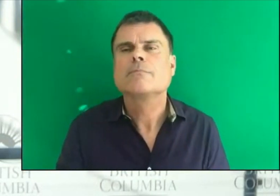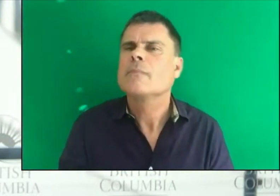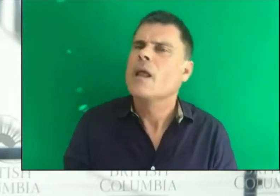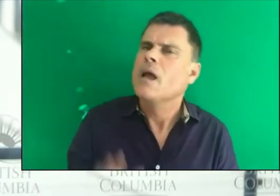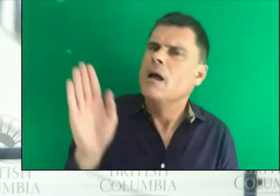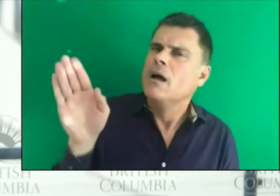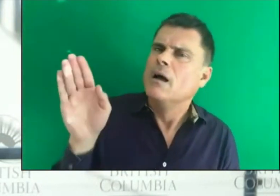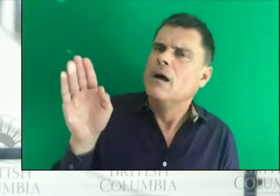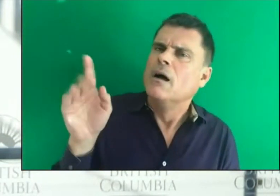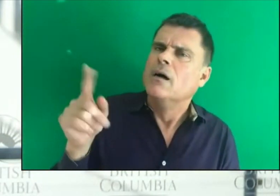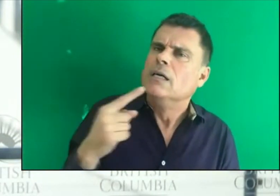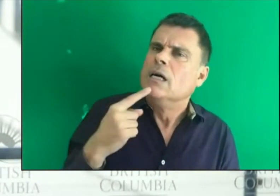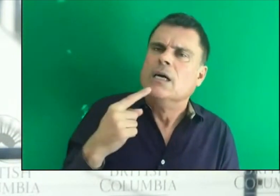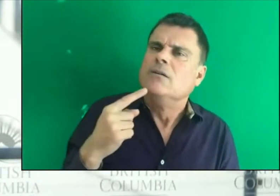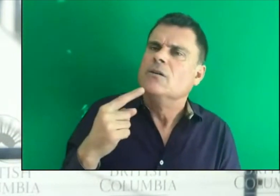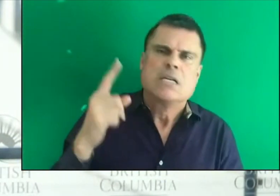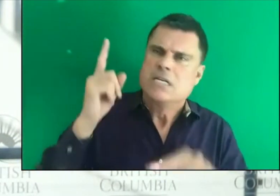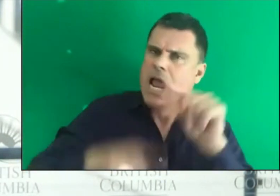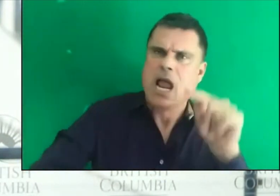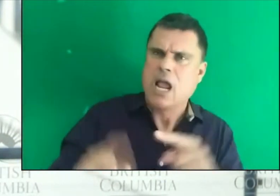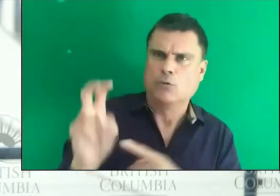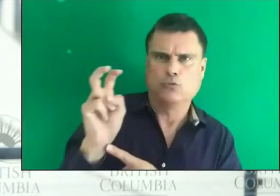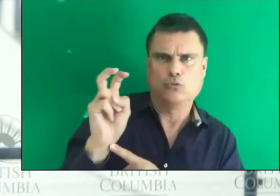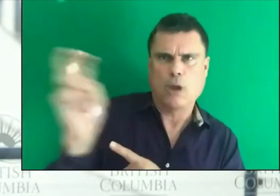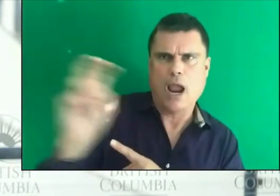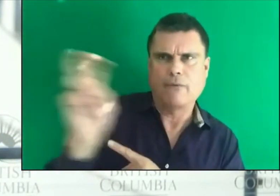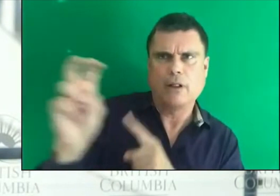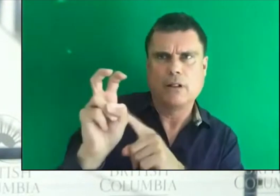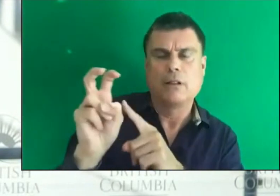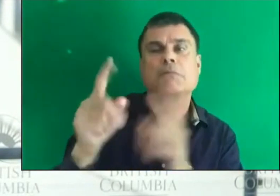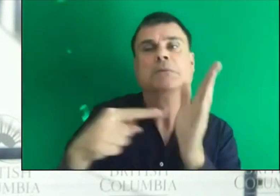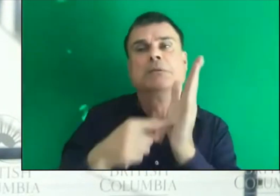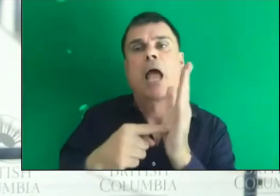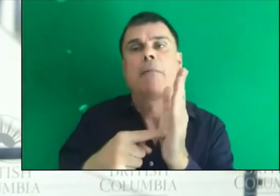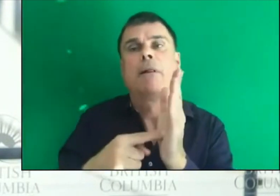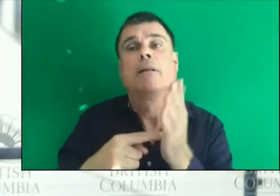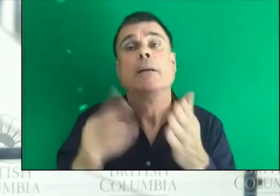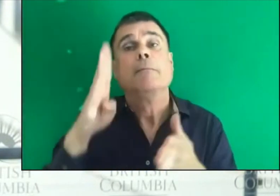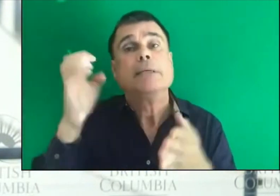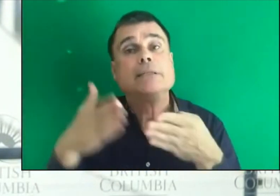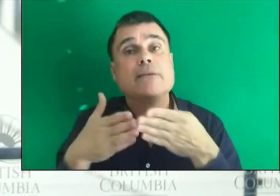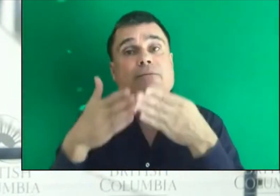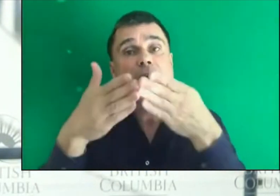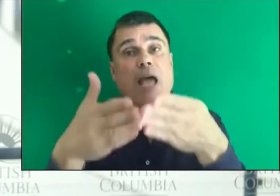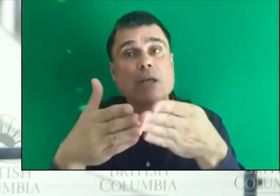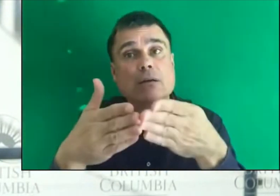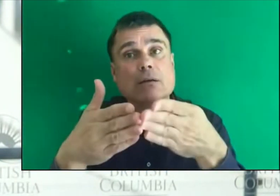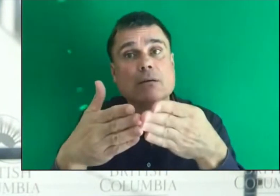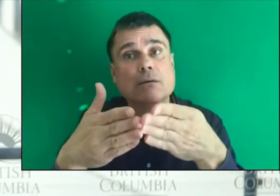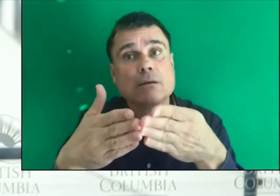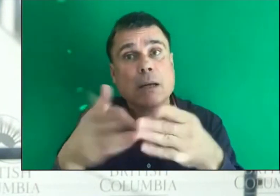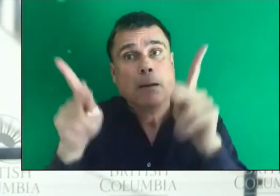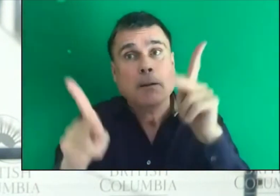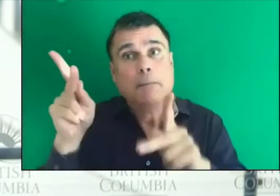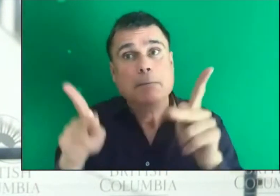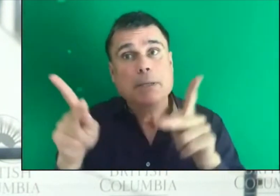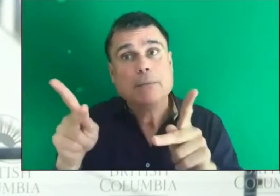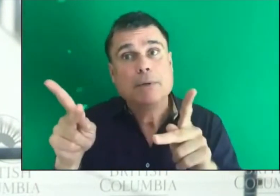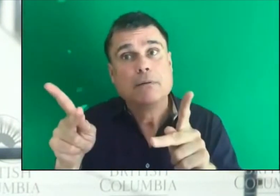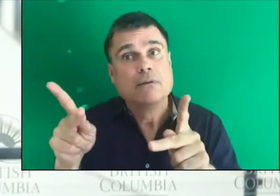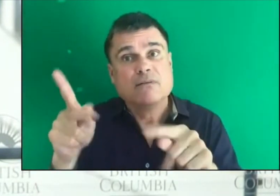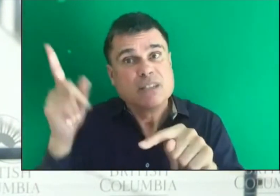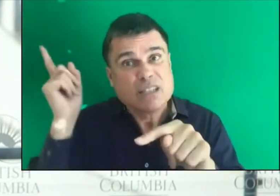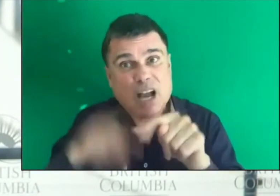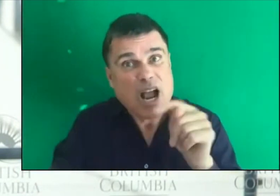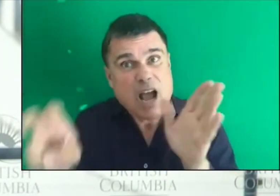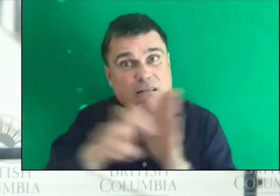Follow-up, Gordon? I do. Just wondering, just a little clarification on is it a recommendation that people